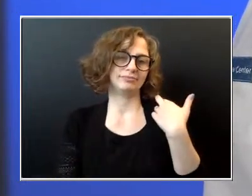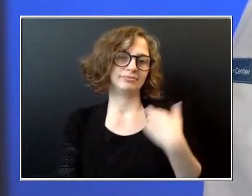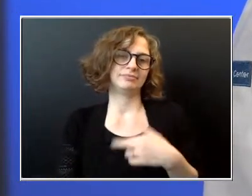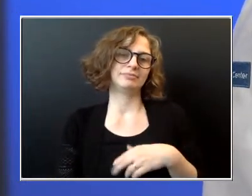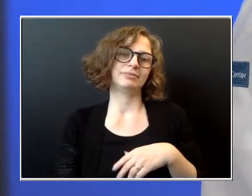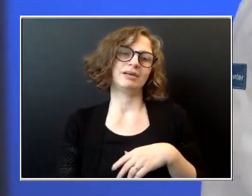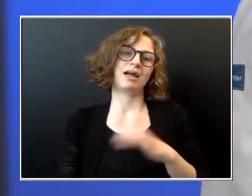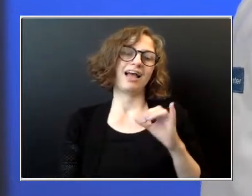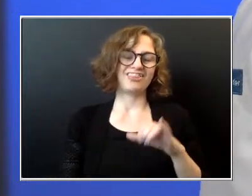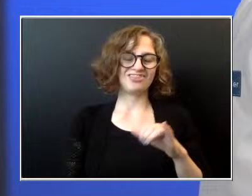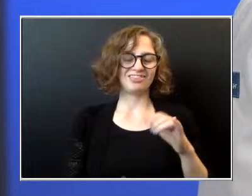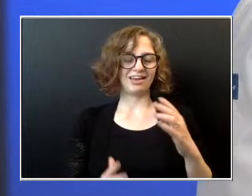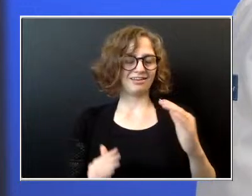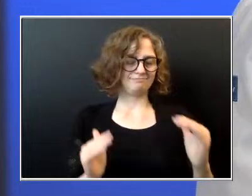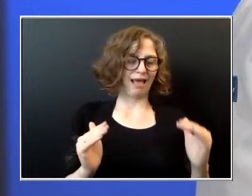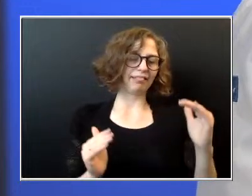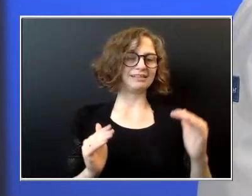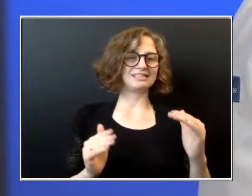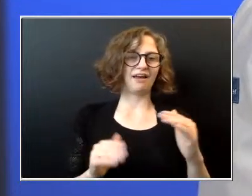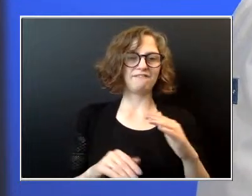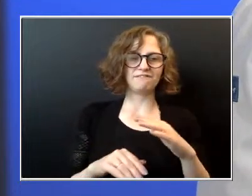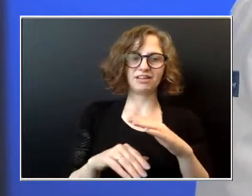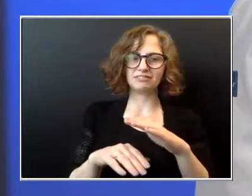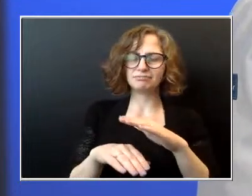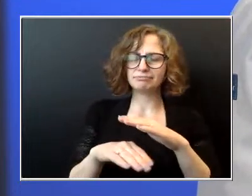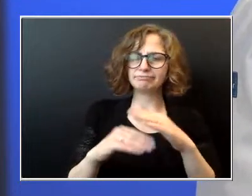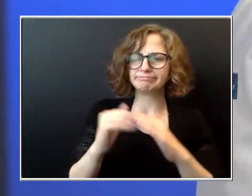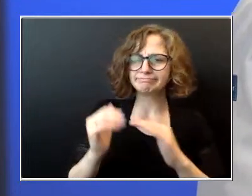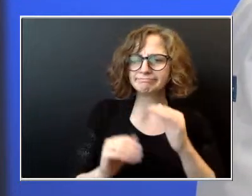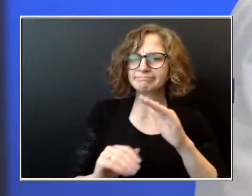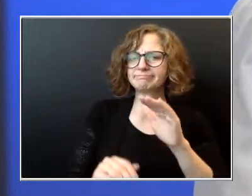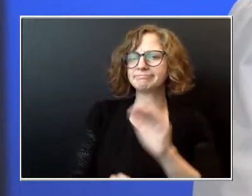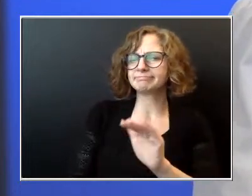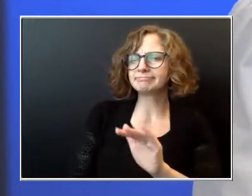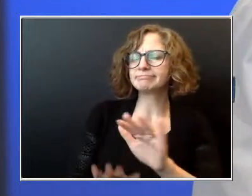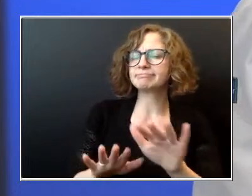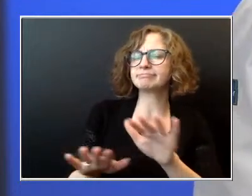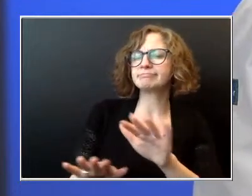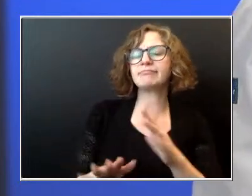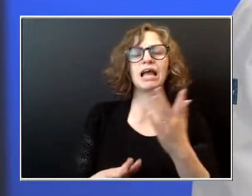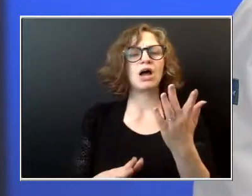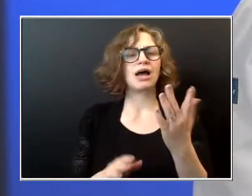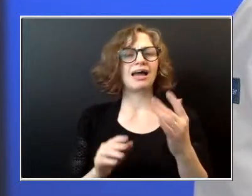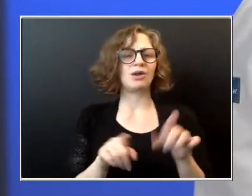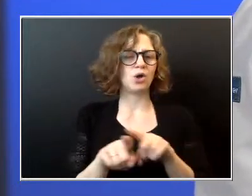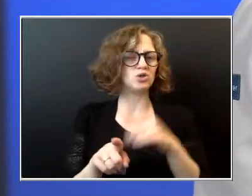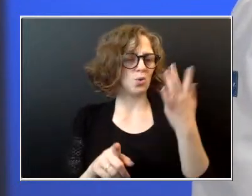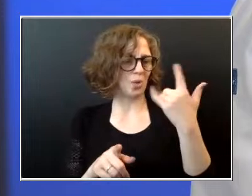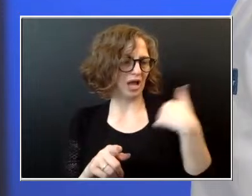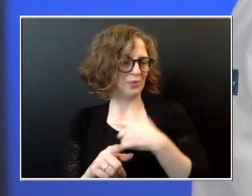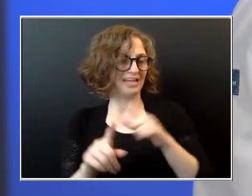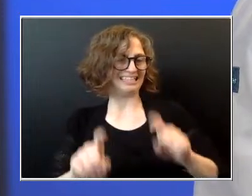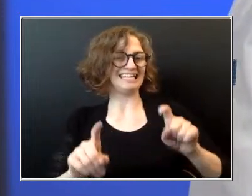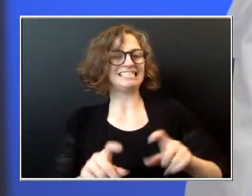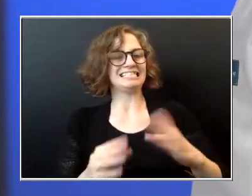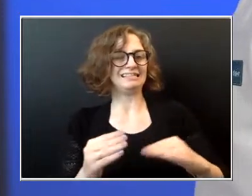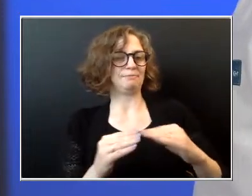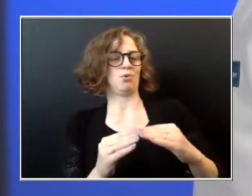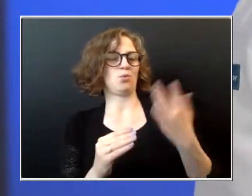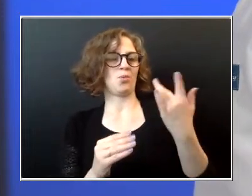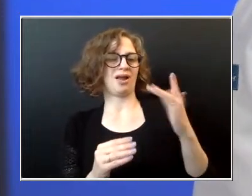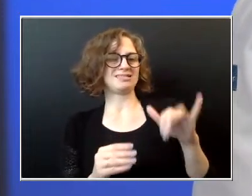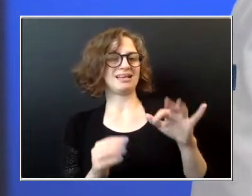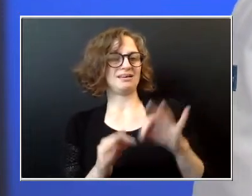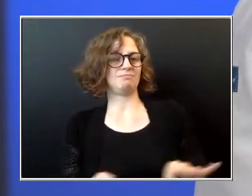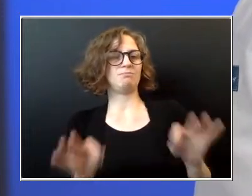but also why are we doing additional testing? Why is this relevant or important to your care? And some patients